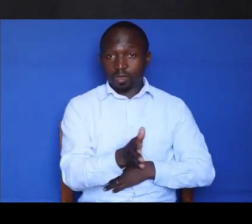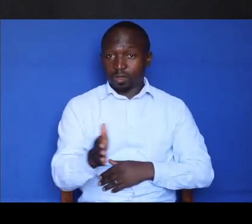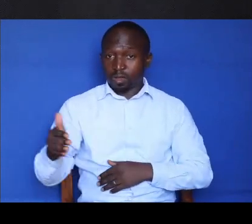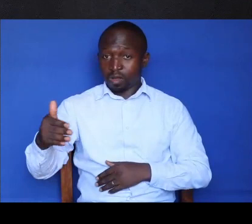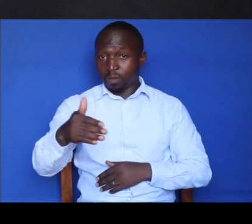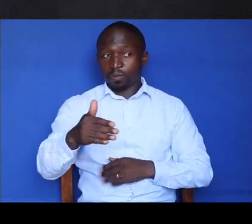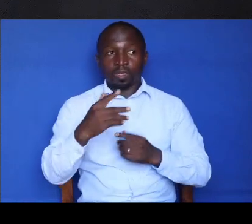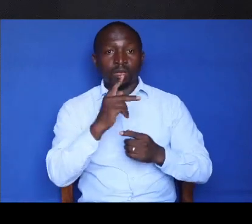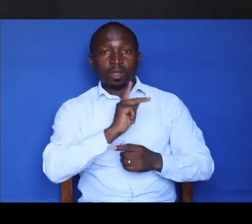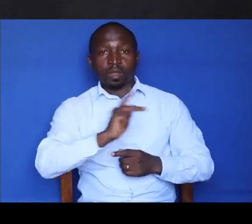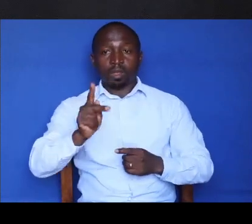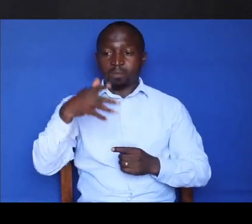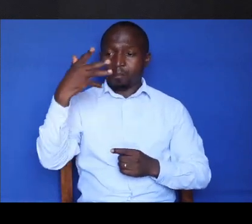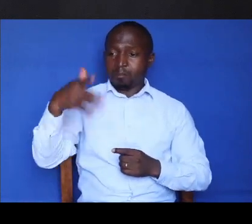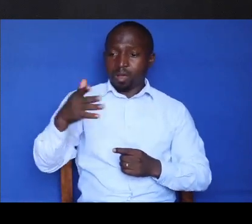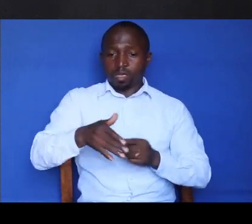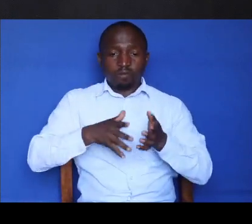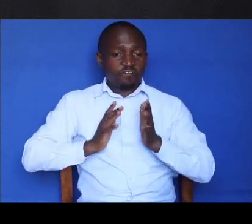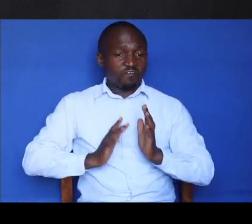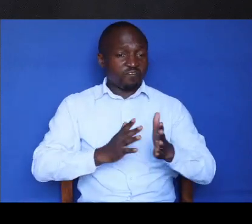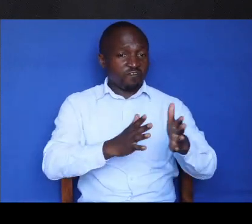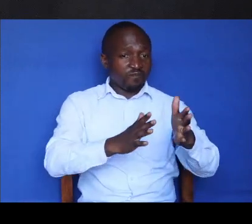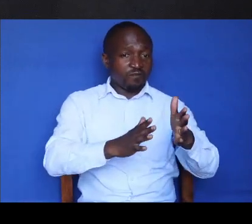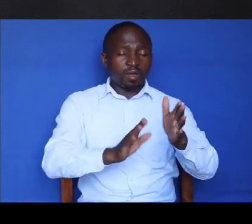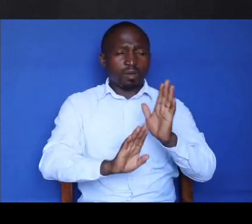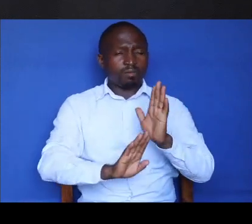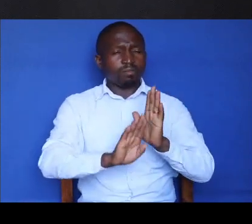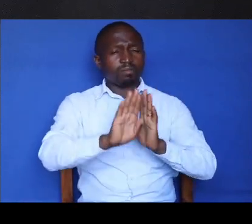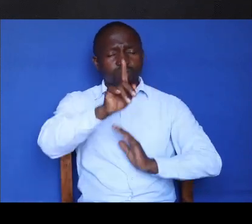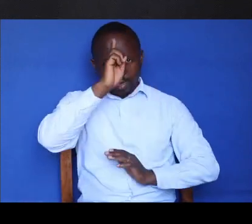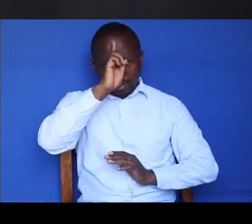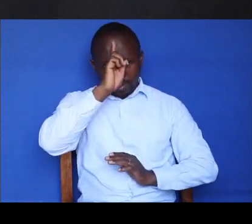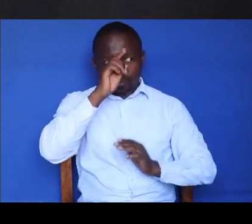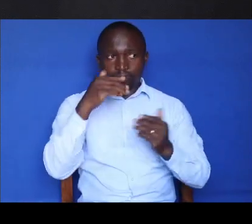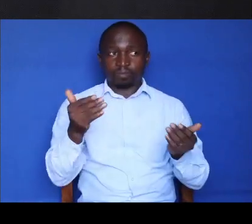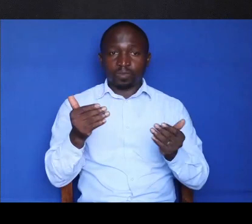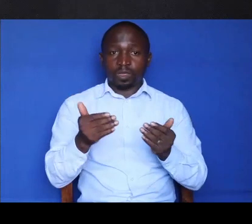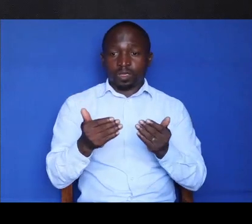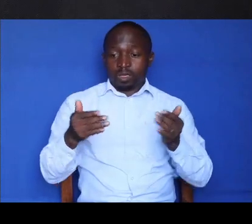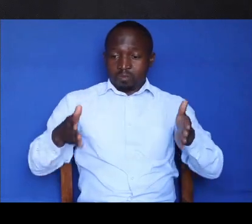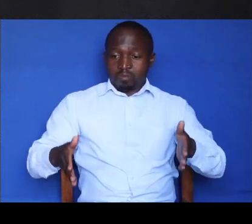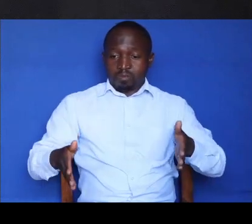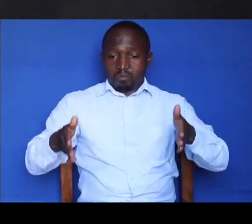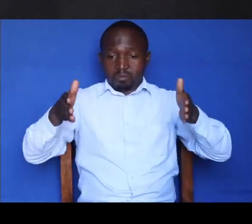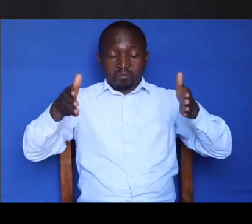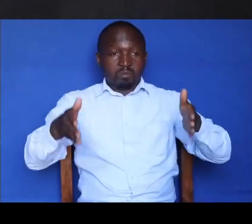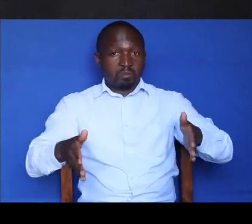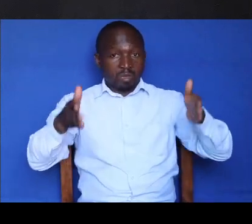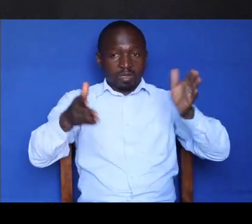If speed of water considerably high, the sides of the bank